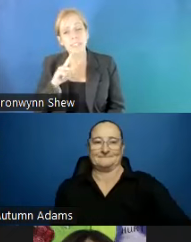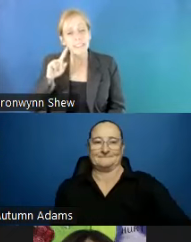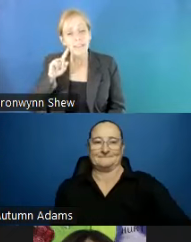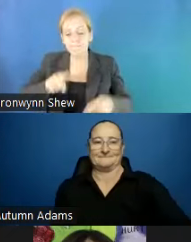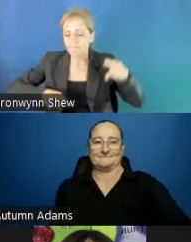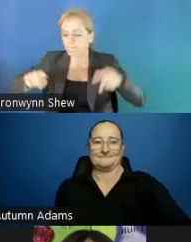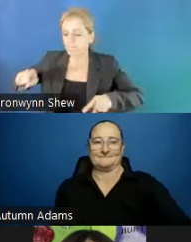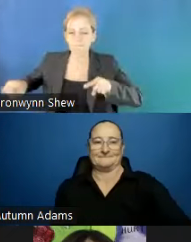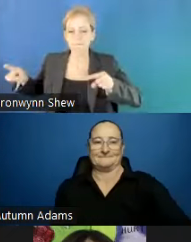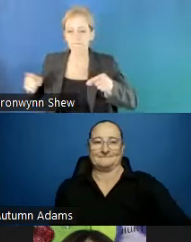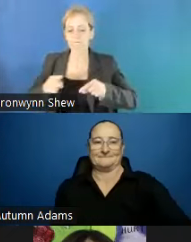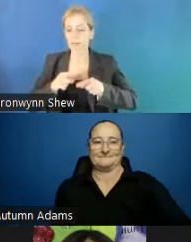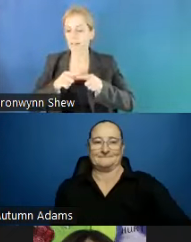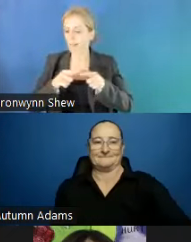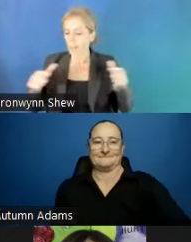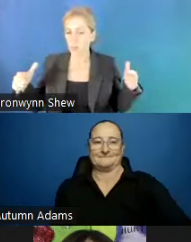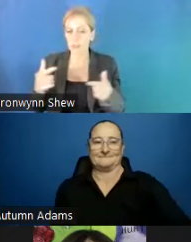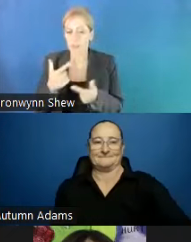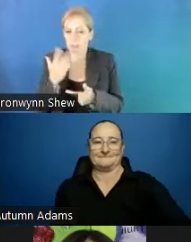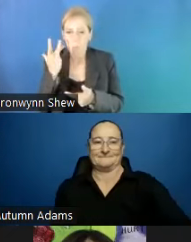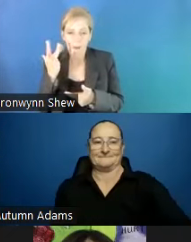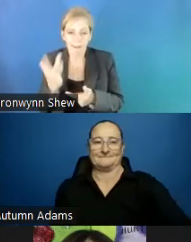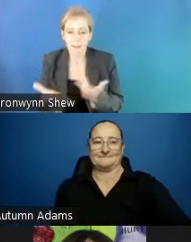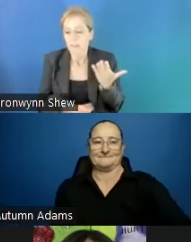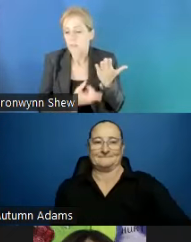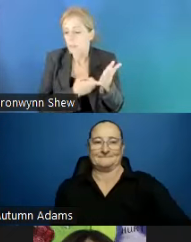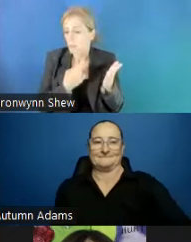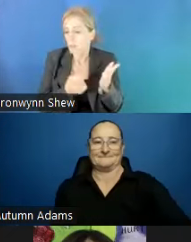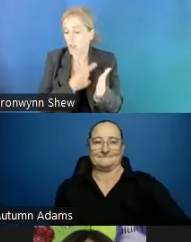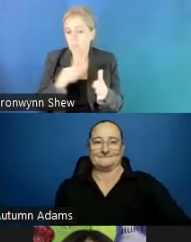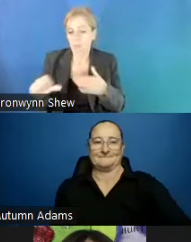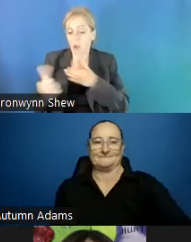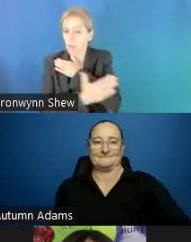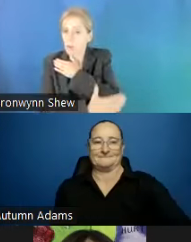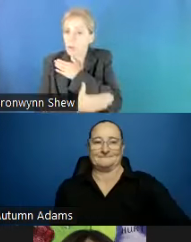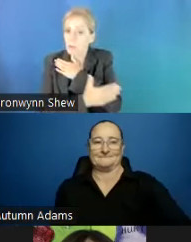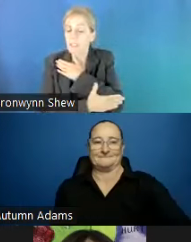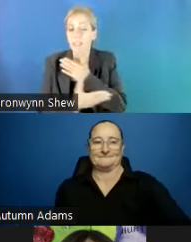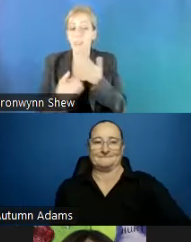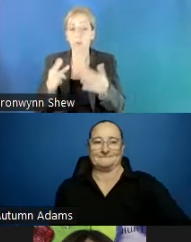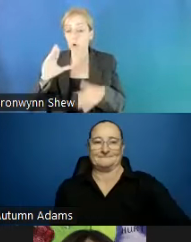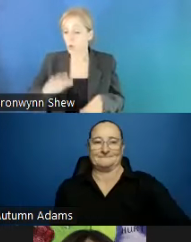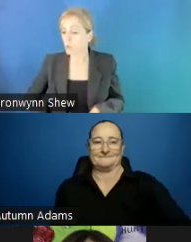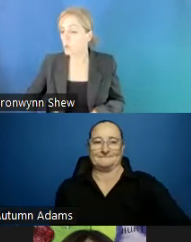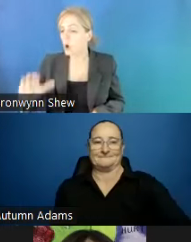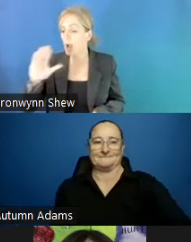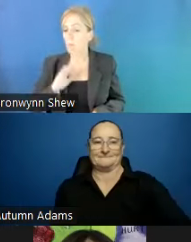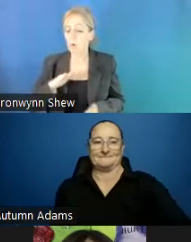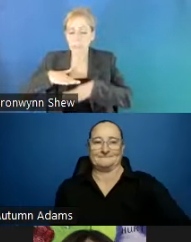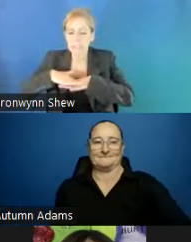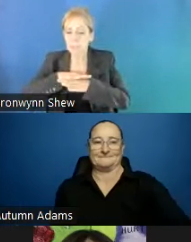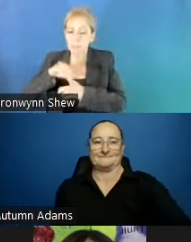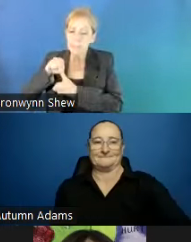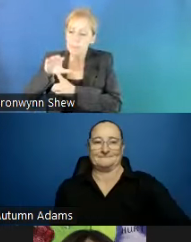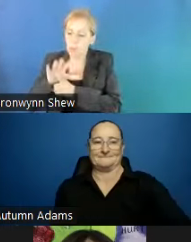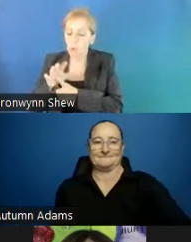they're from another country and they've come to learn ASL as their second language, they have all different types of backgrounds. So in